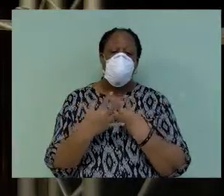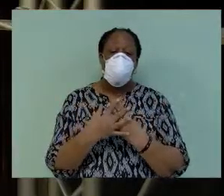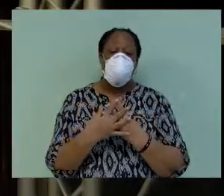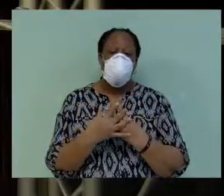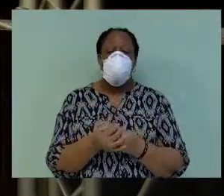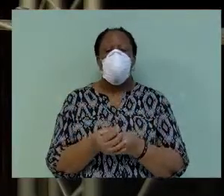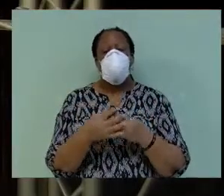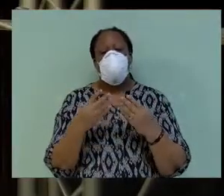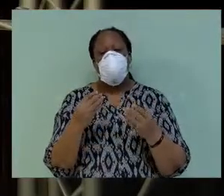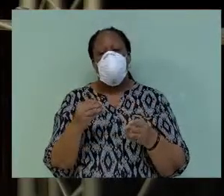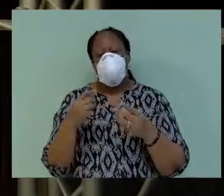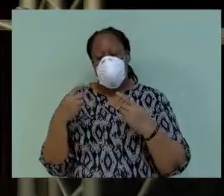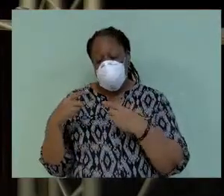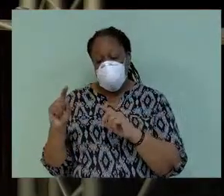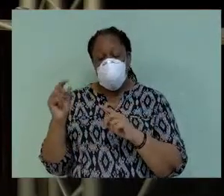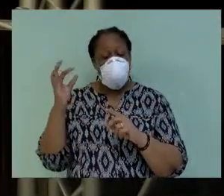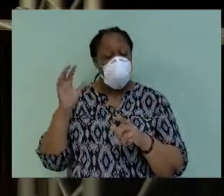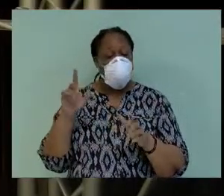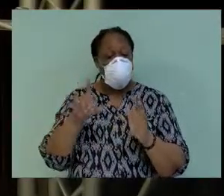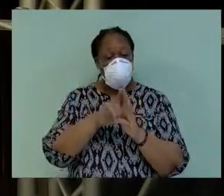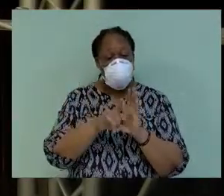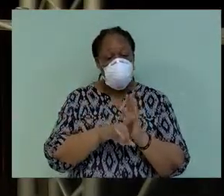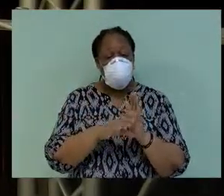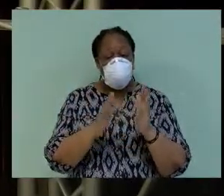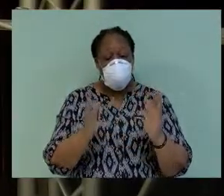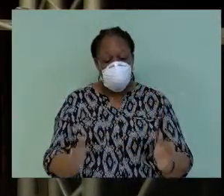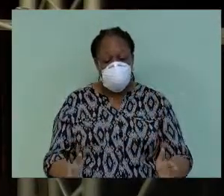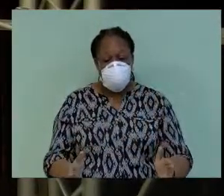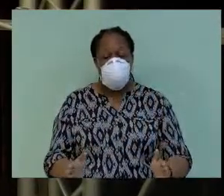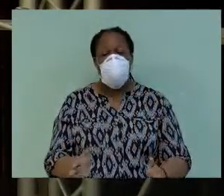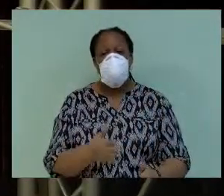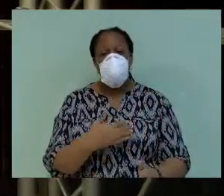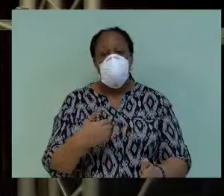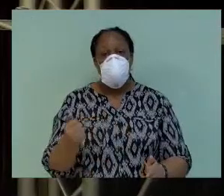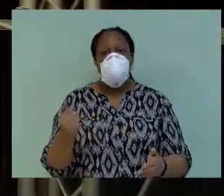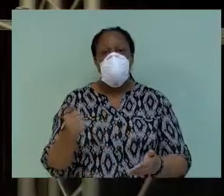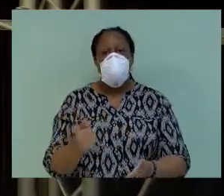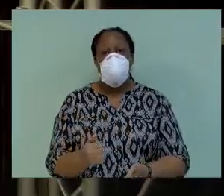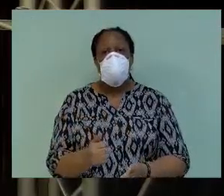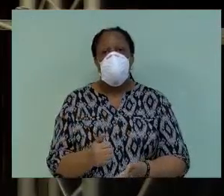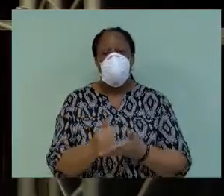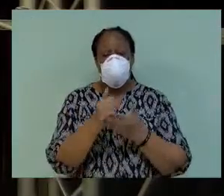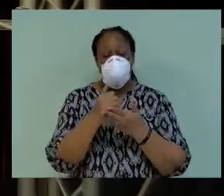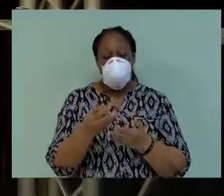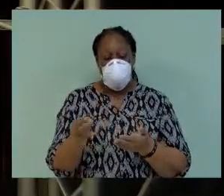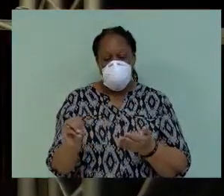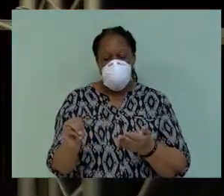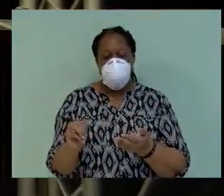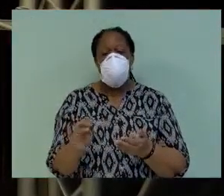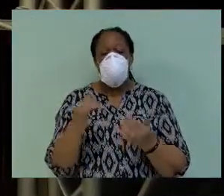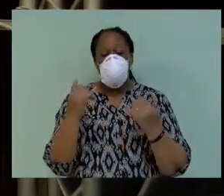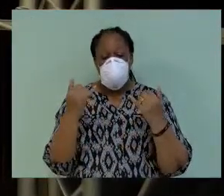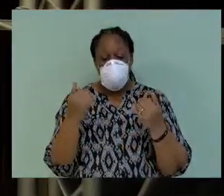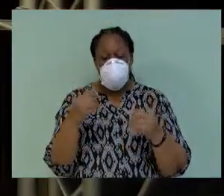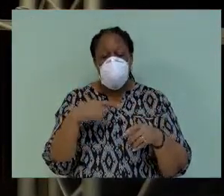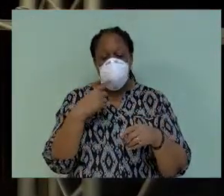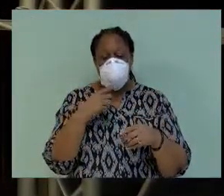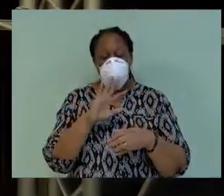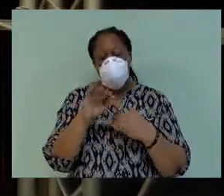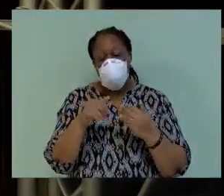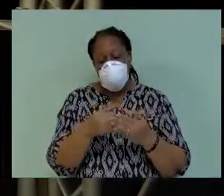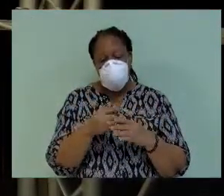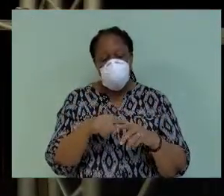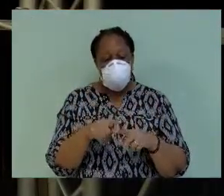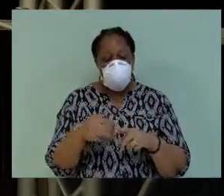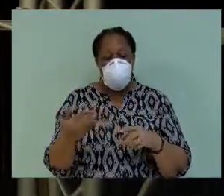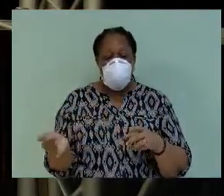The accused is then released. And that is a summary of what will take place both in the High